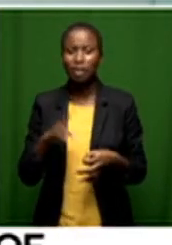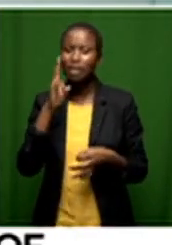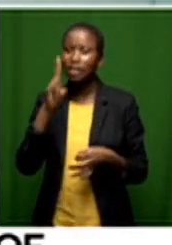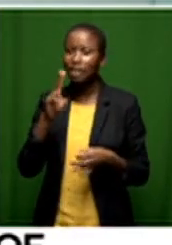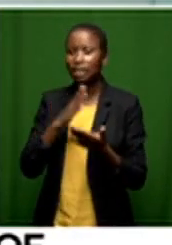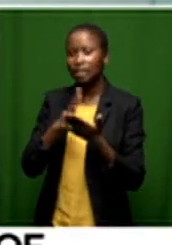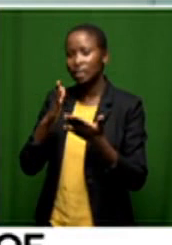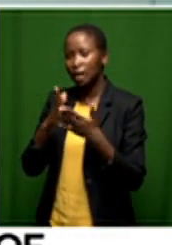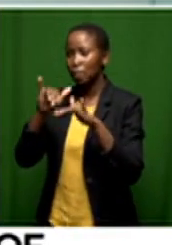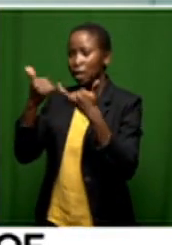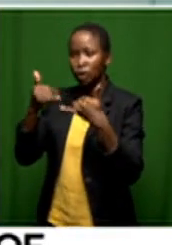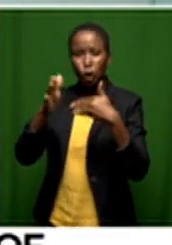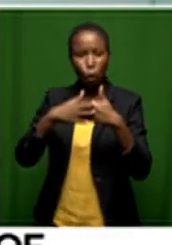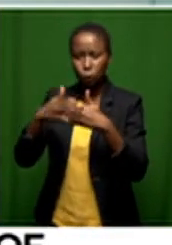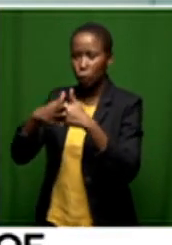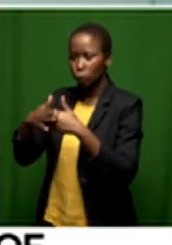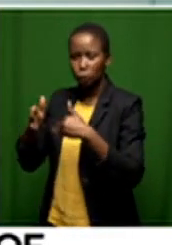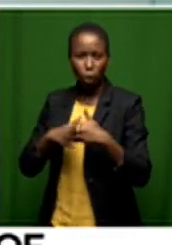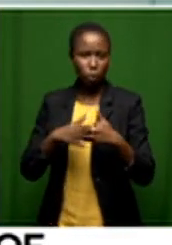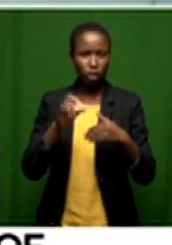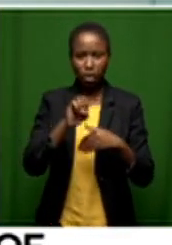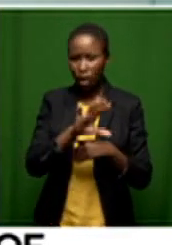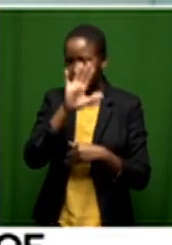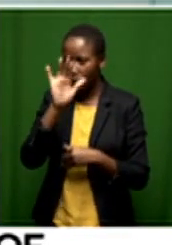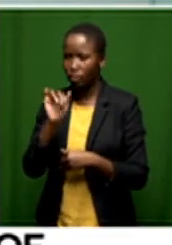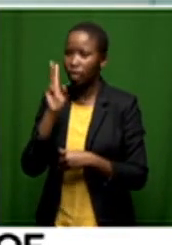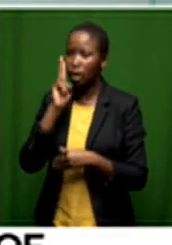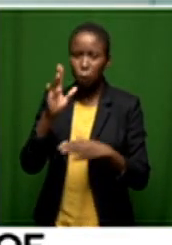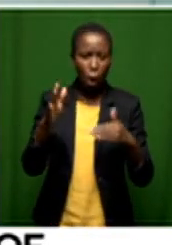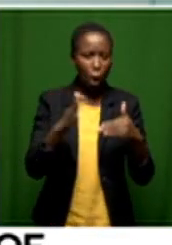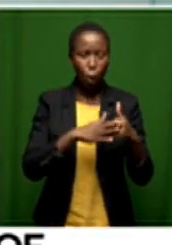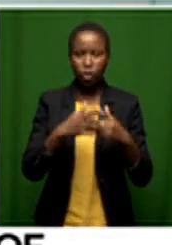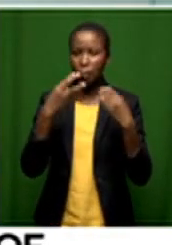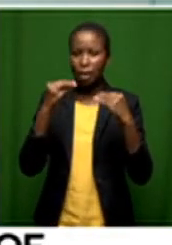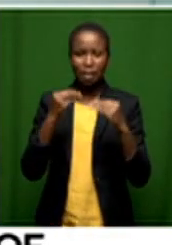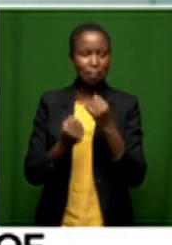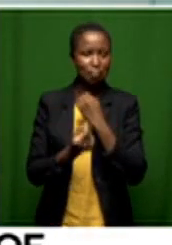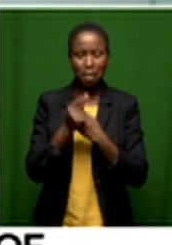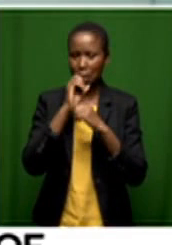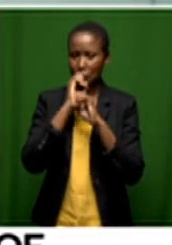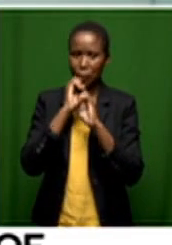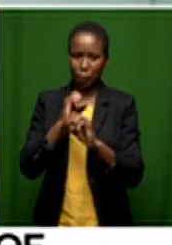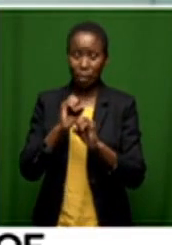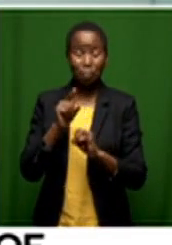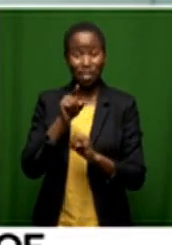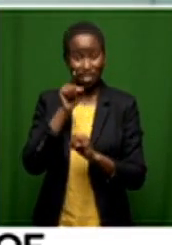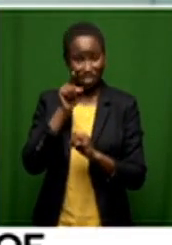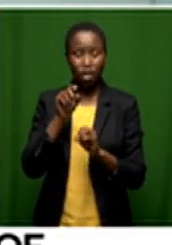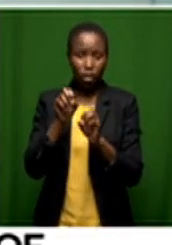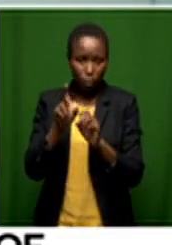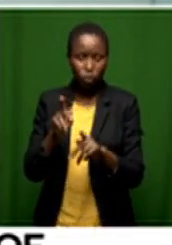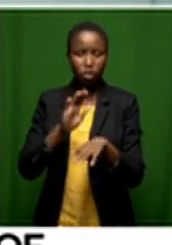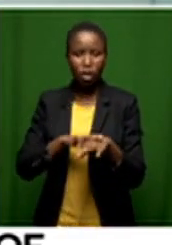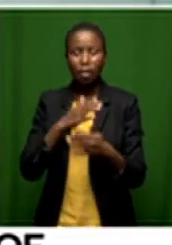closed, factories closed. We saw South Africa literally closed for business, and that was the most opportune time to see